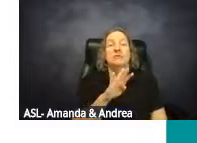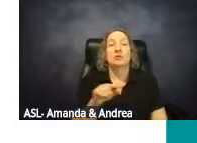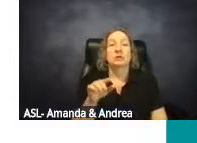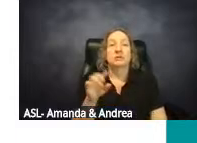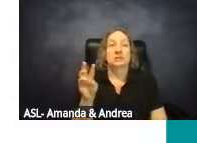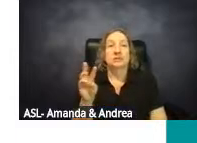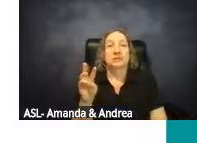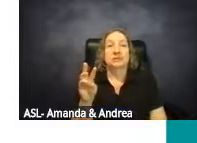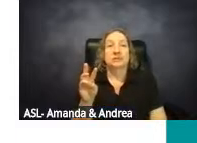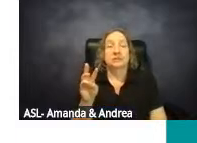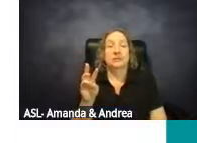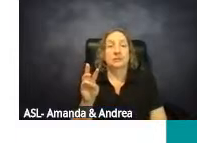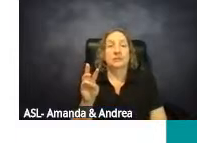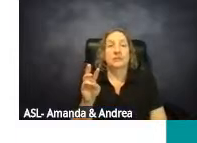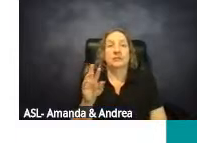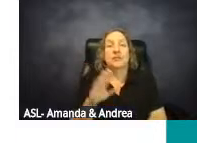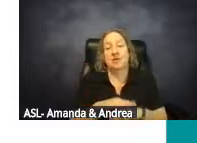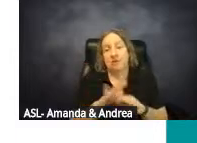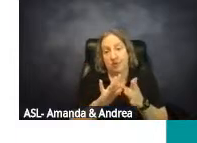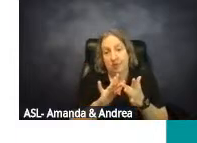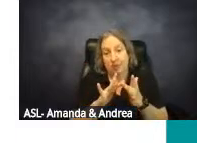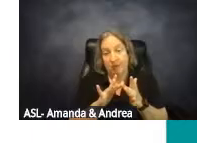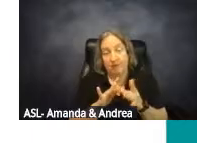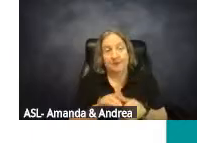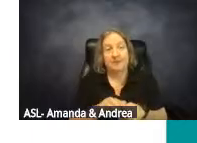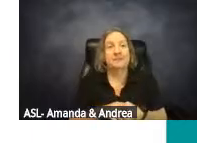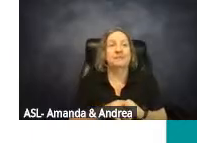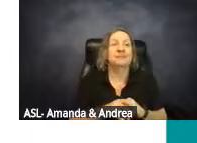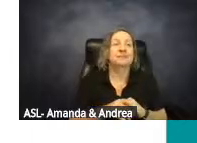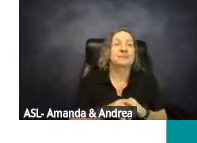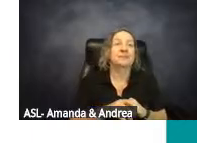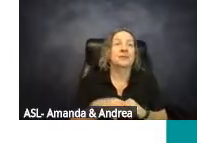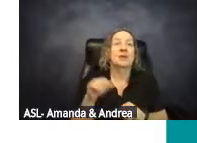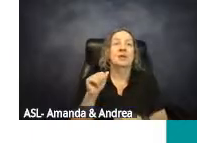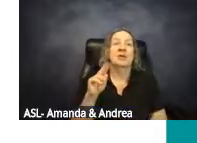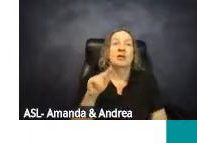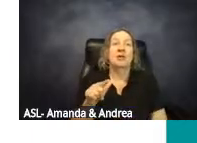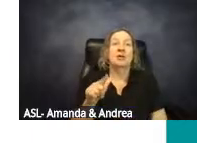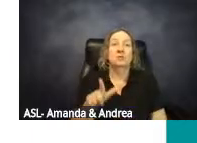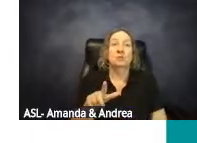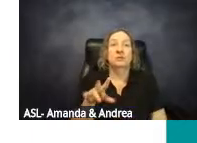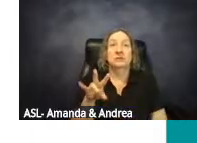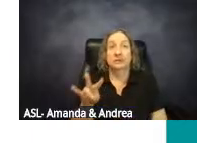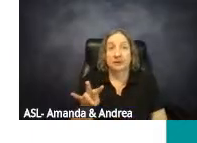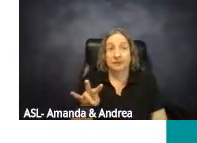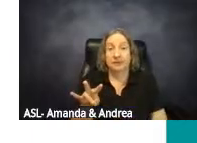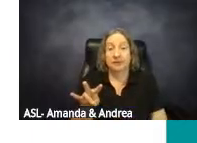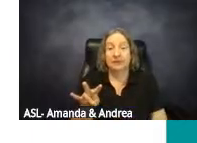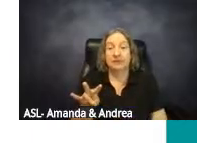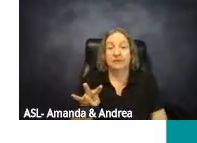6 p.m. virtually, and August 27th